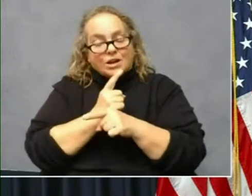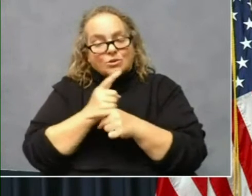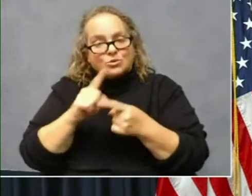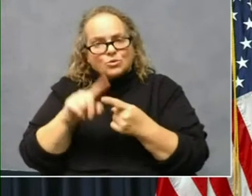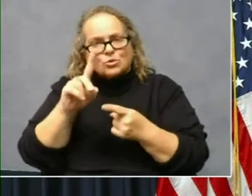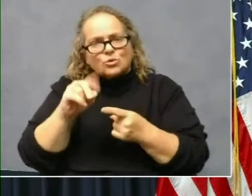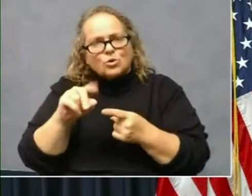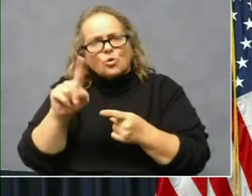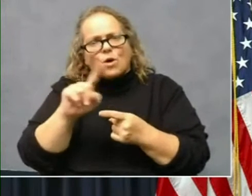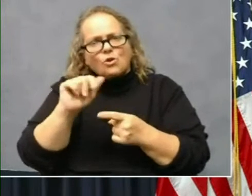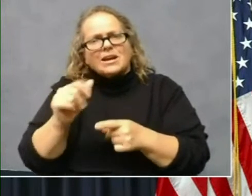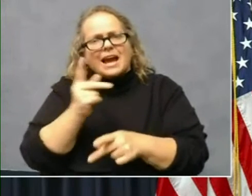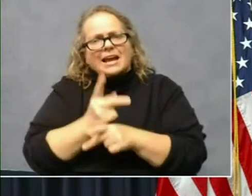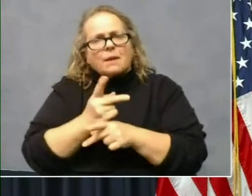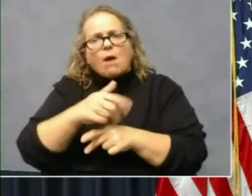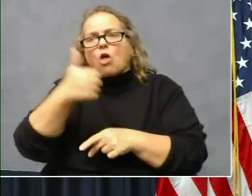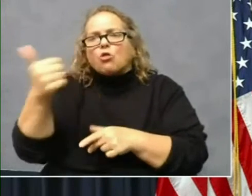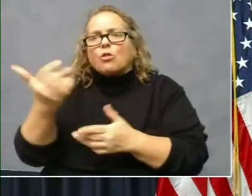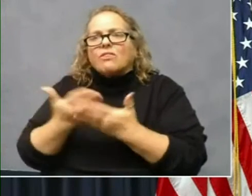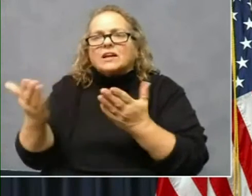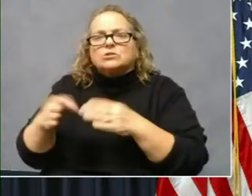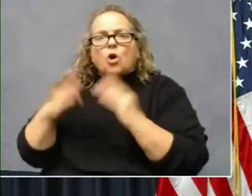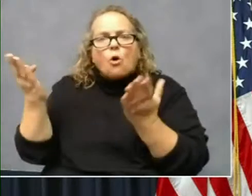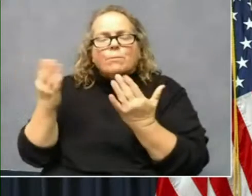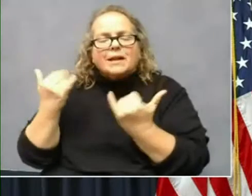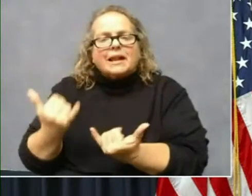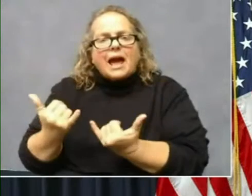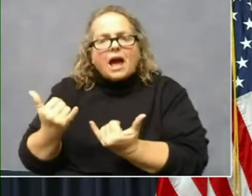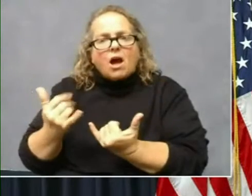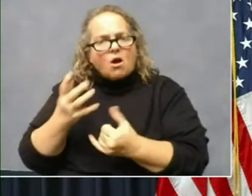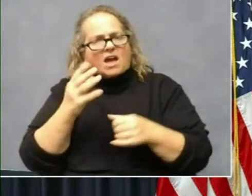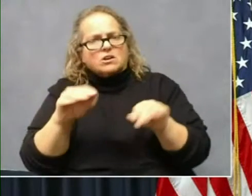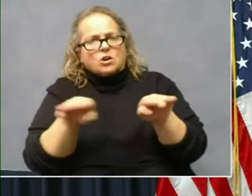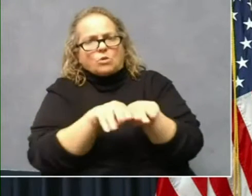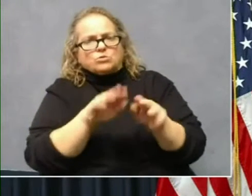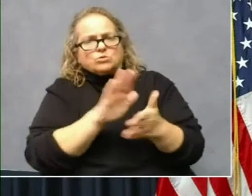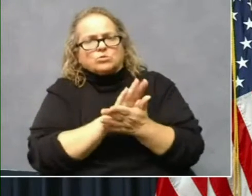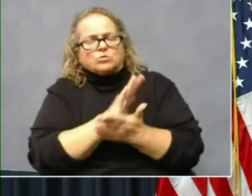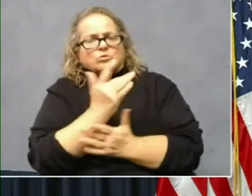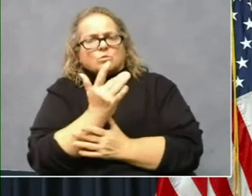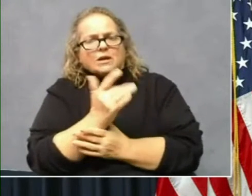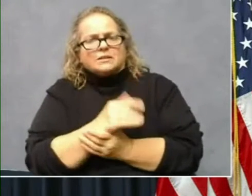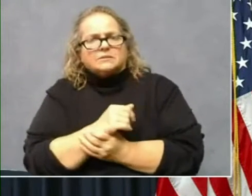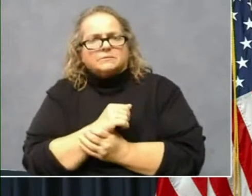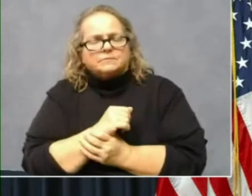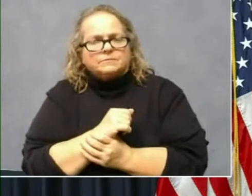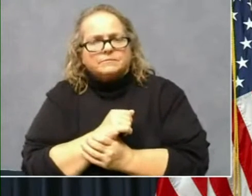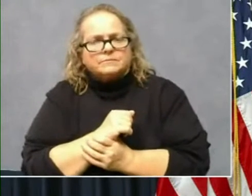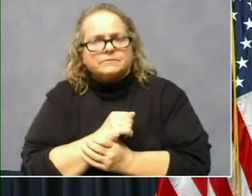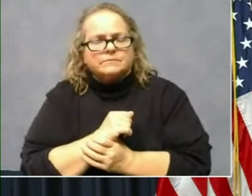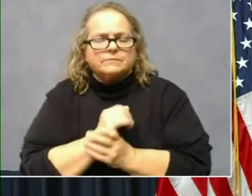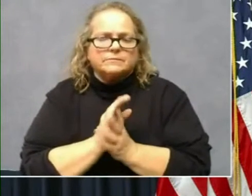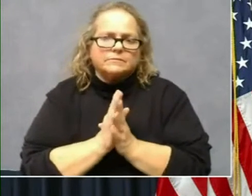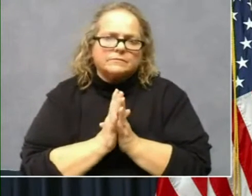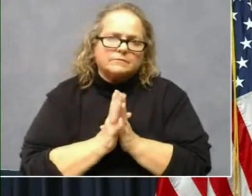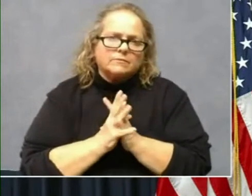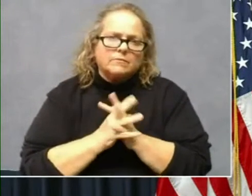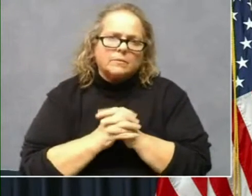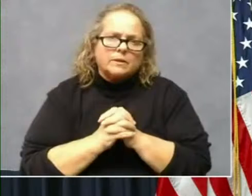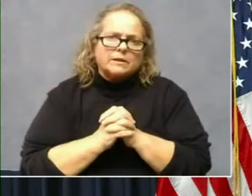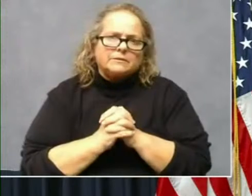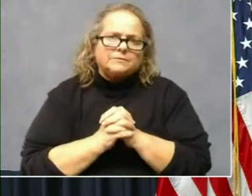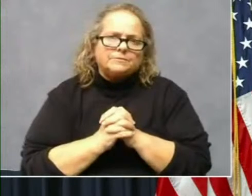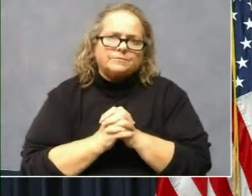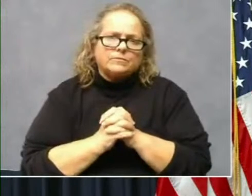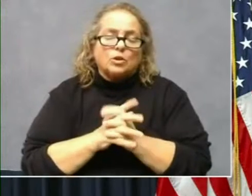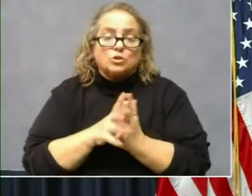things open right now? as far as schools, for most, there'd only